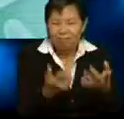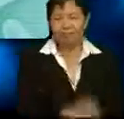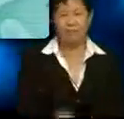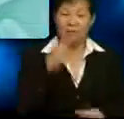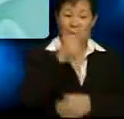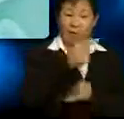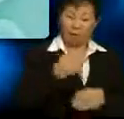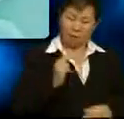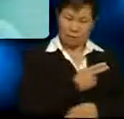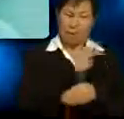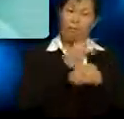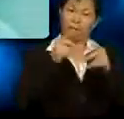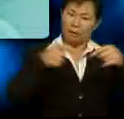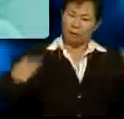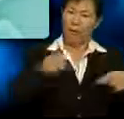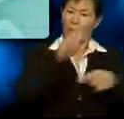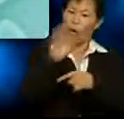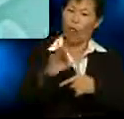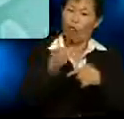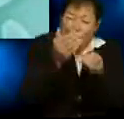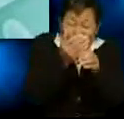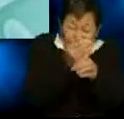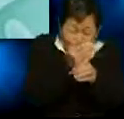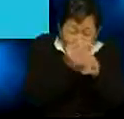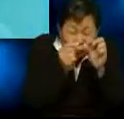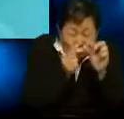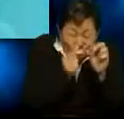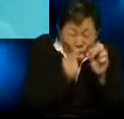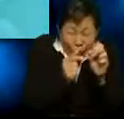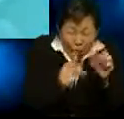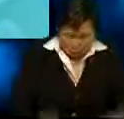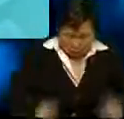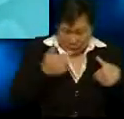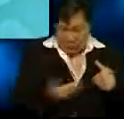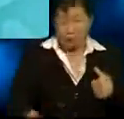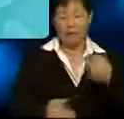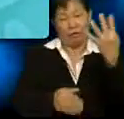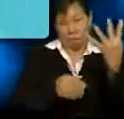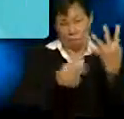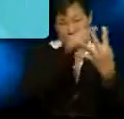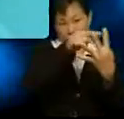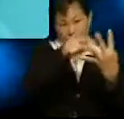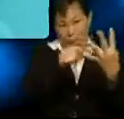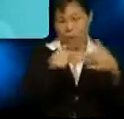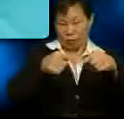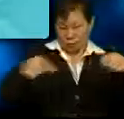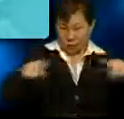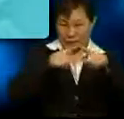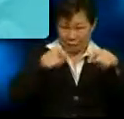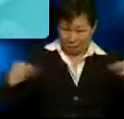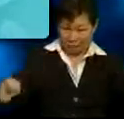Tell us about the types of microorganisms, Kemi. There are 4 types of microorganisms. They